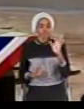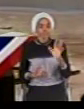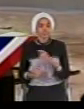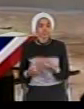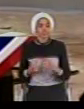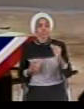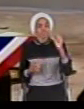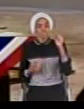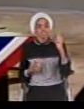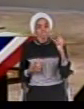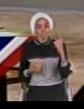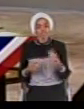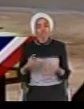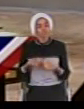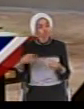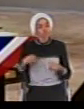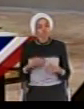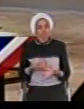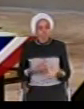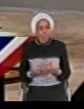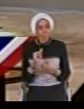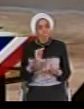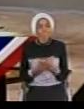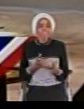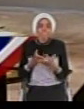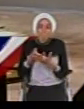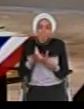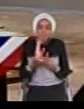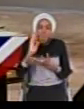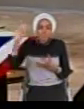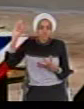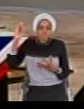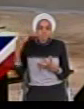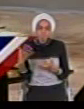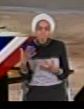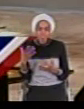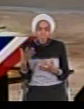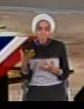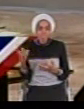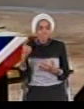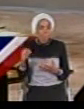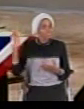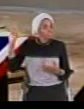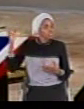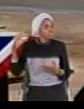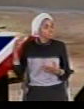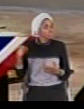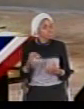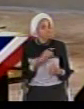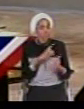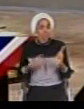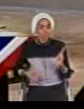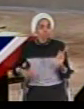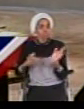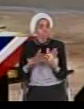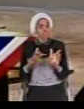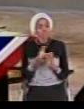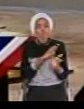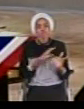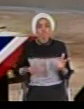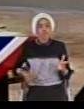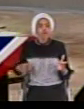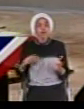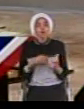11, but we believe that through grace, the grace of the Lord Jesus Christ,